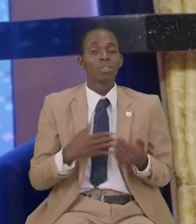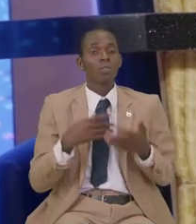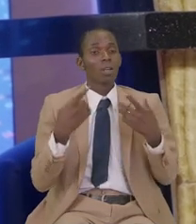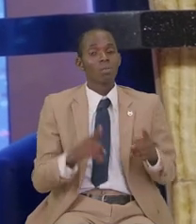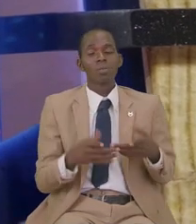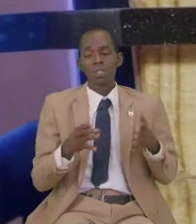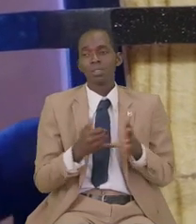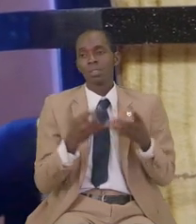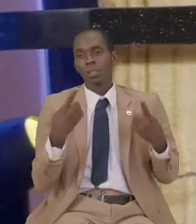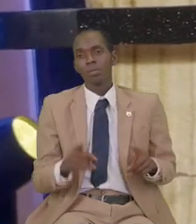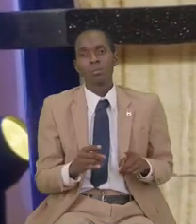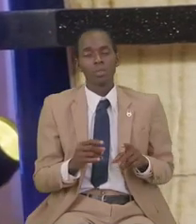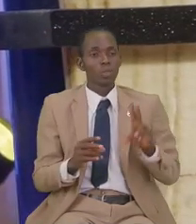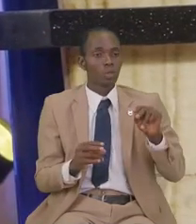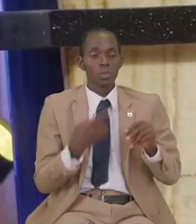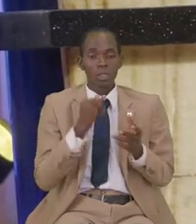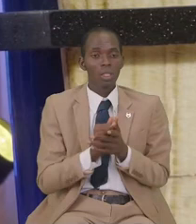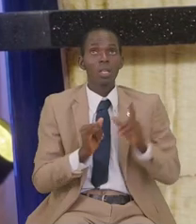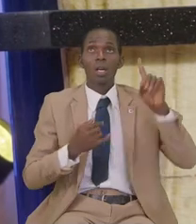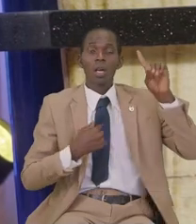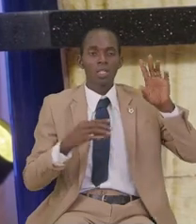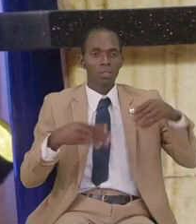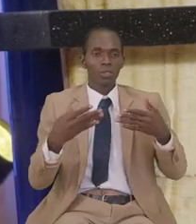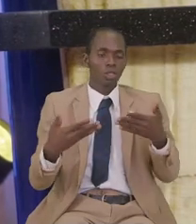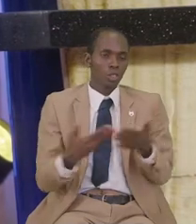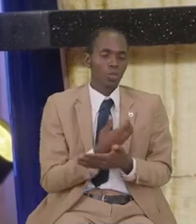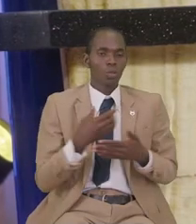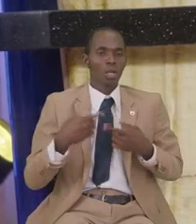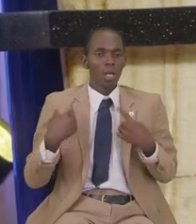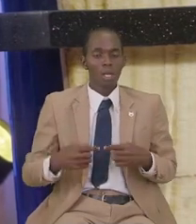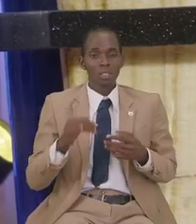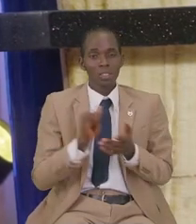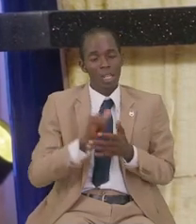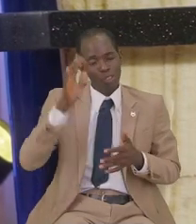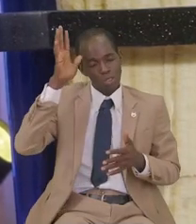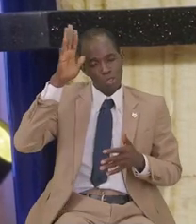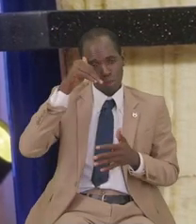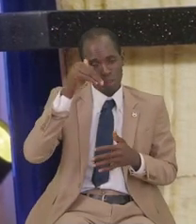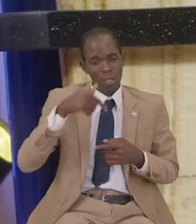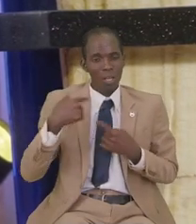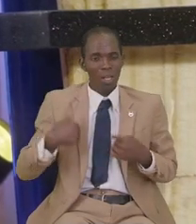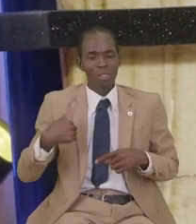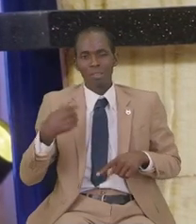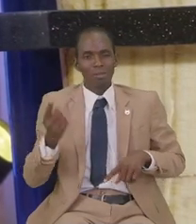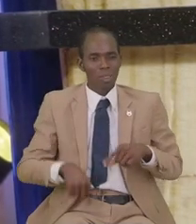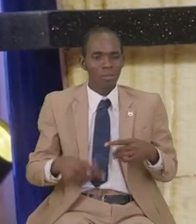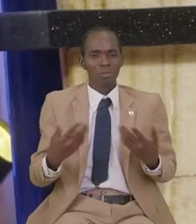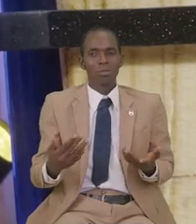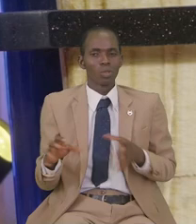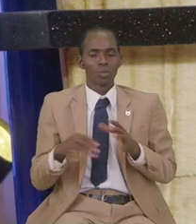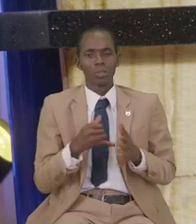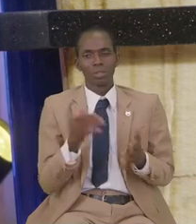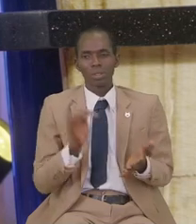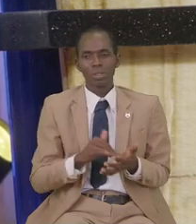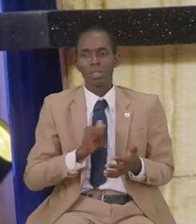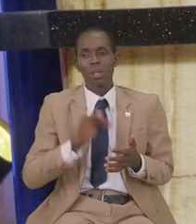Let what will happen. He says, no, I'll give you a new heart. That's stony heart. I'm tired. That's stony heart. I cannot, you know, do that again. I'm